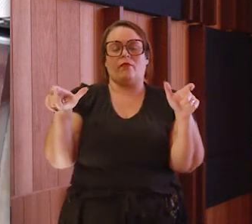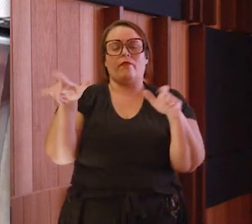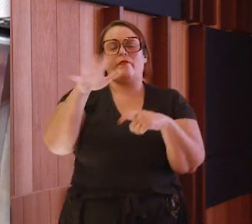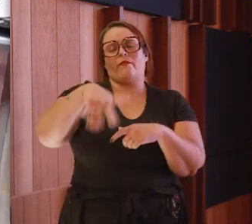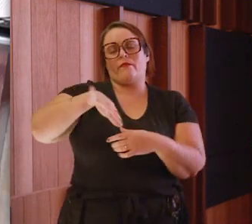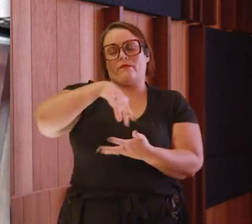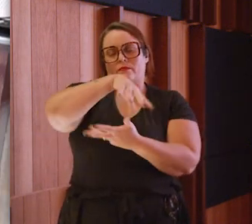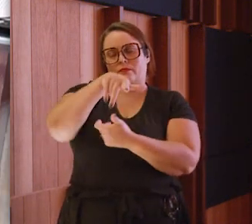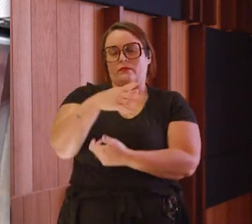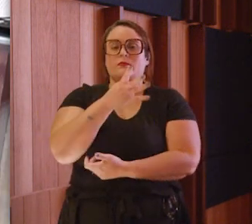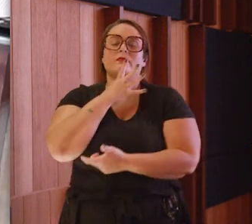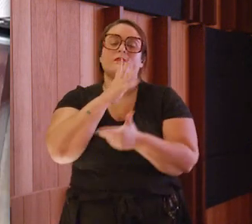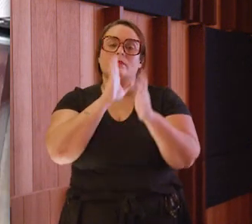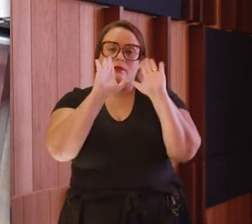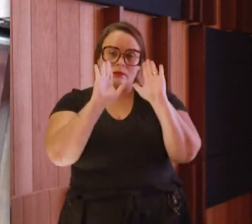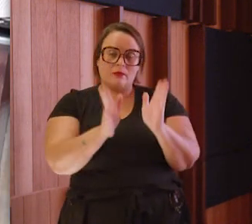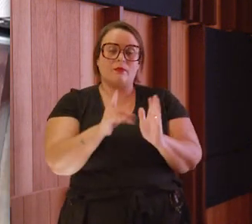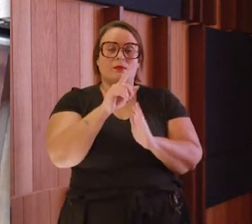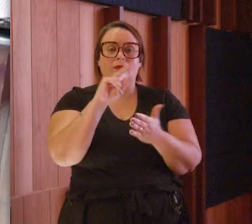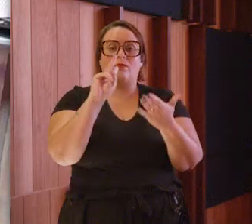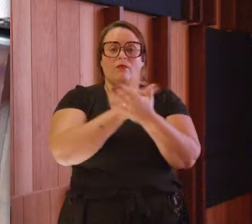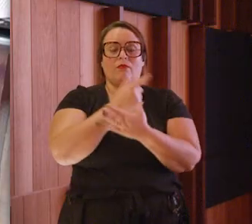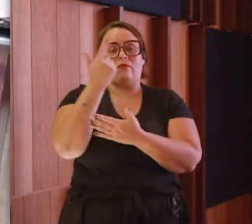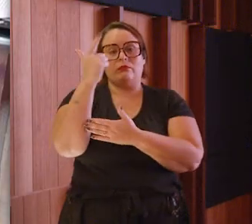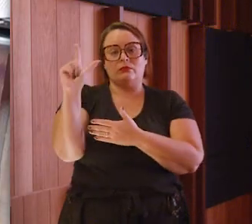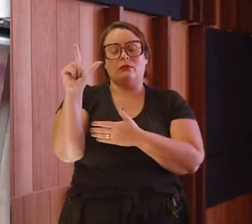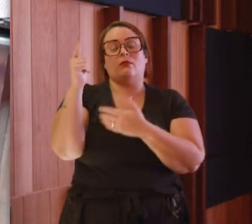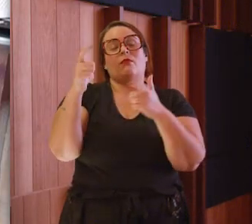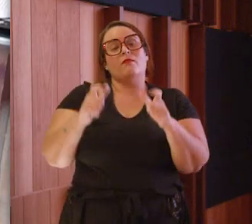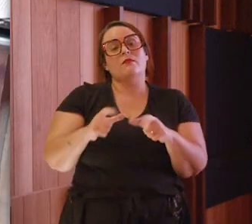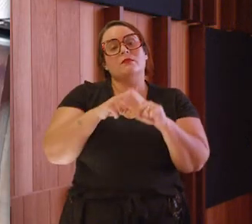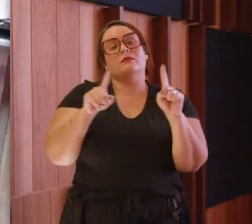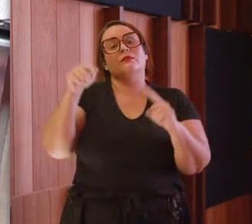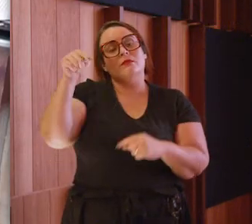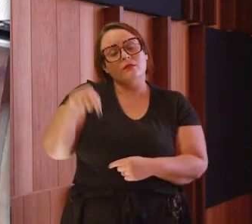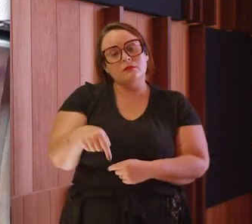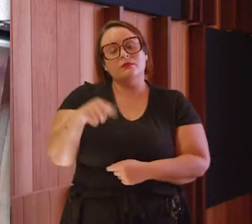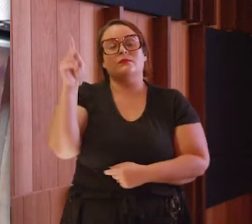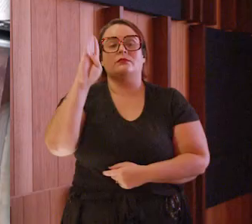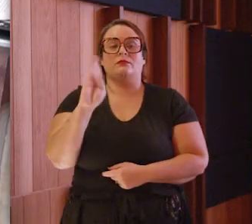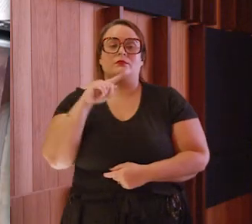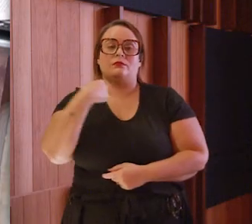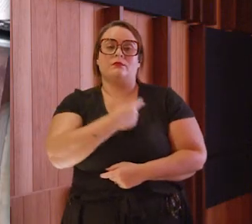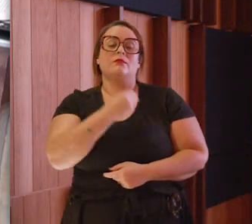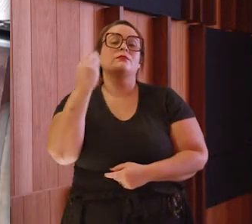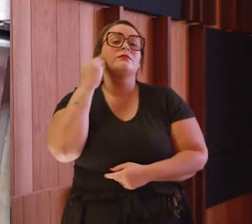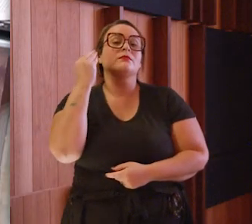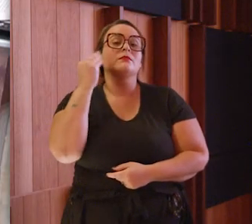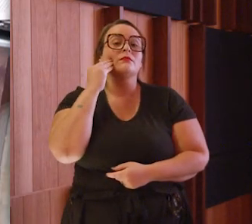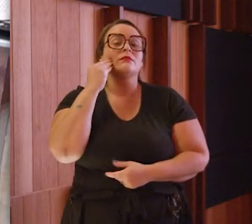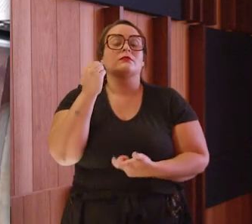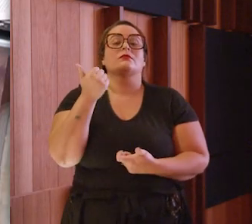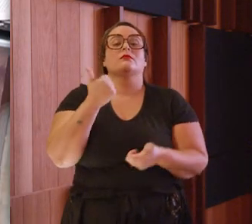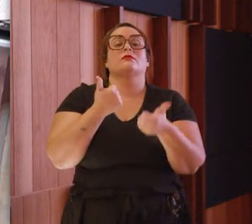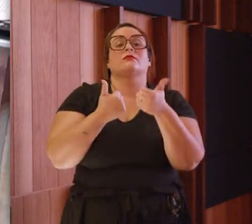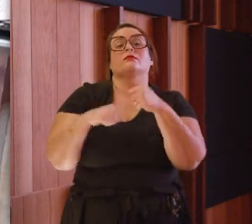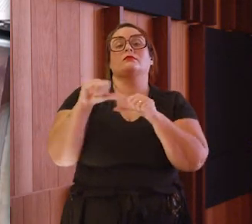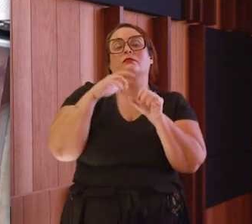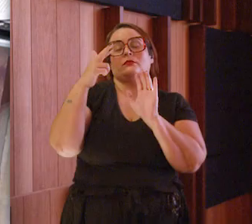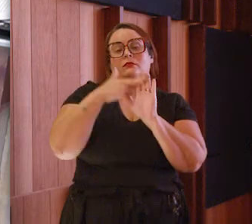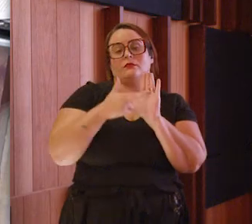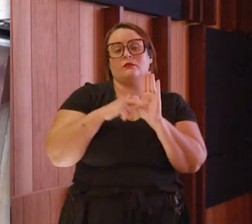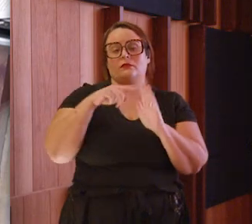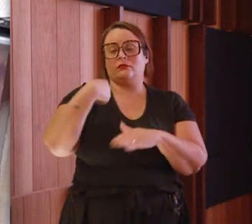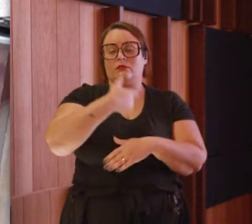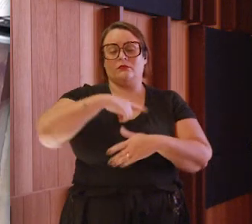have a unique opportunity to replace our old and antiquated full inclusion rule, very punitive to Brazilian